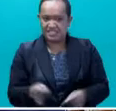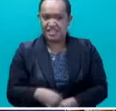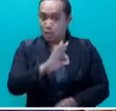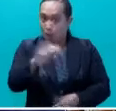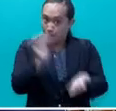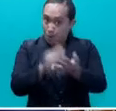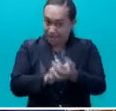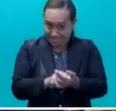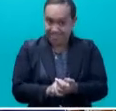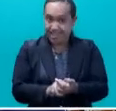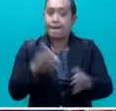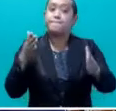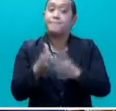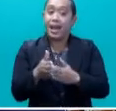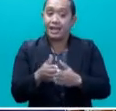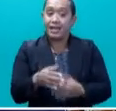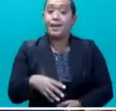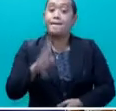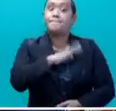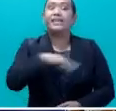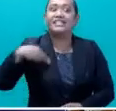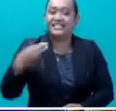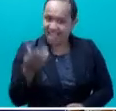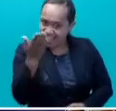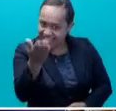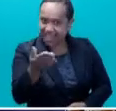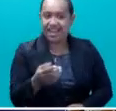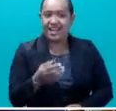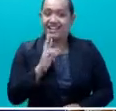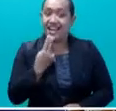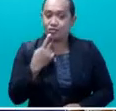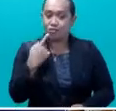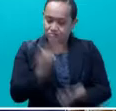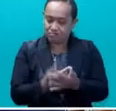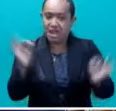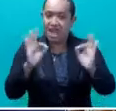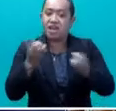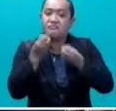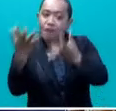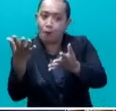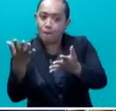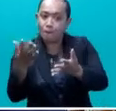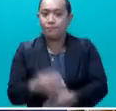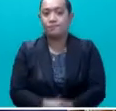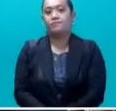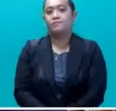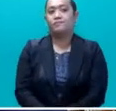provided by the minister, honorable minister. He's in his update.